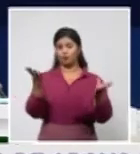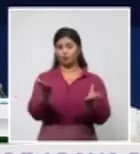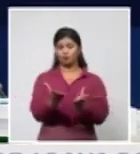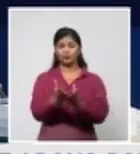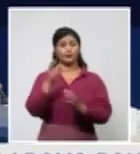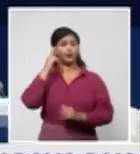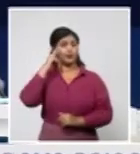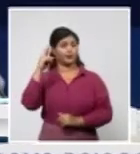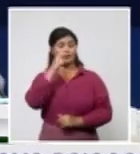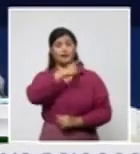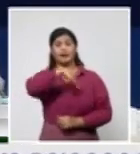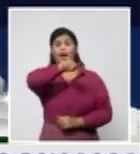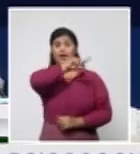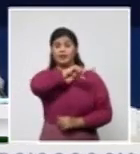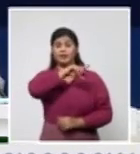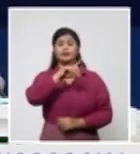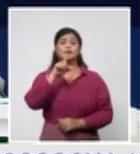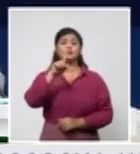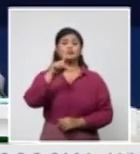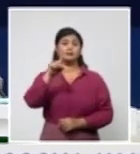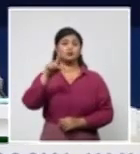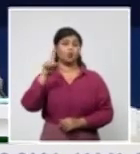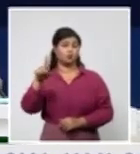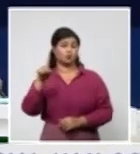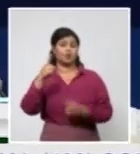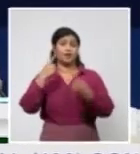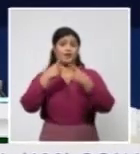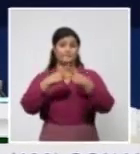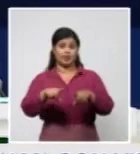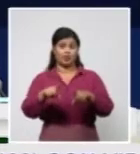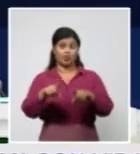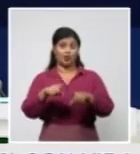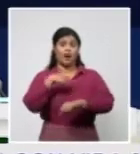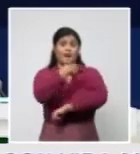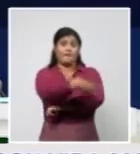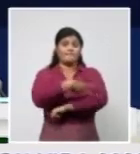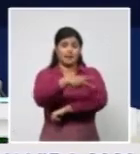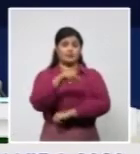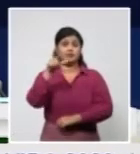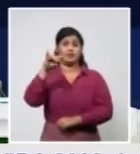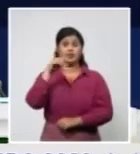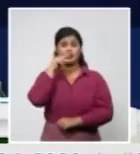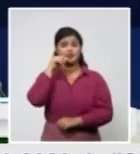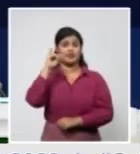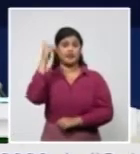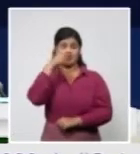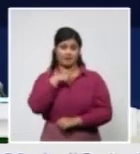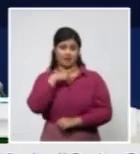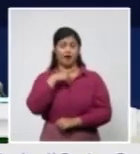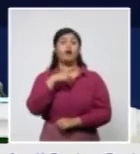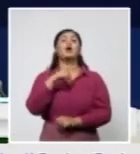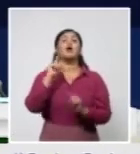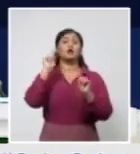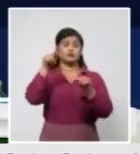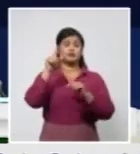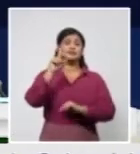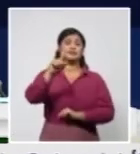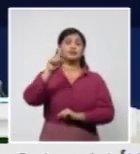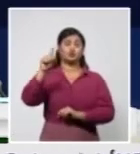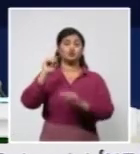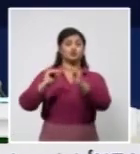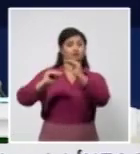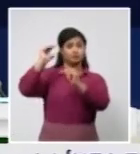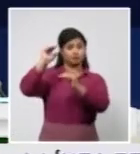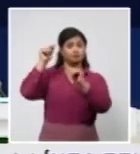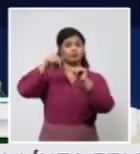Remember, yesterday, Cuba was 111th. Well, today, Libya takes its place and Cuba moves